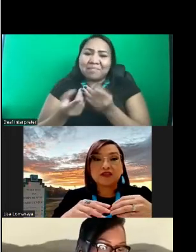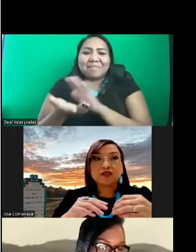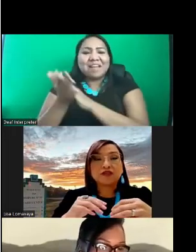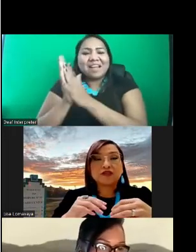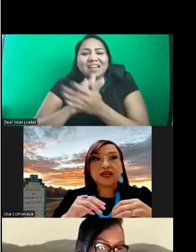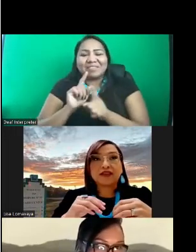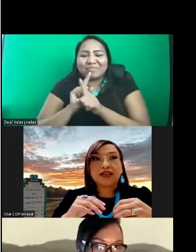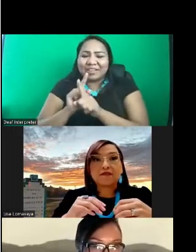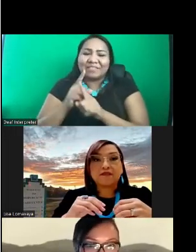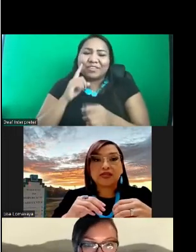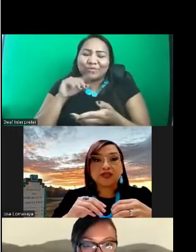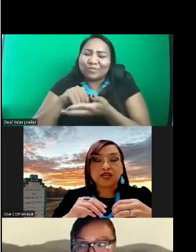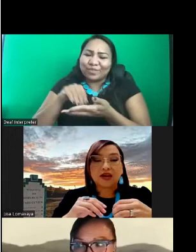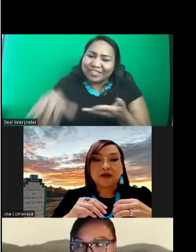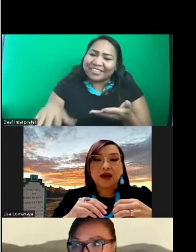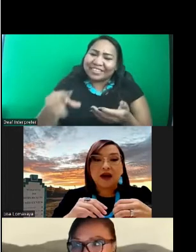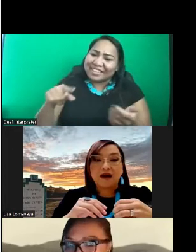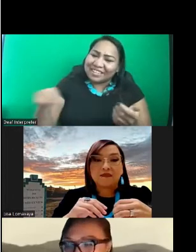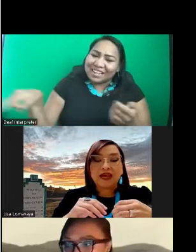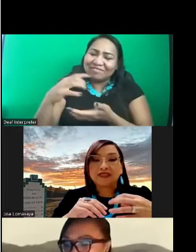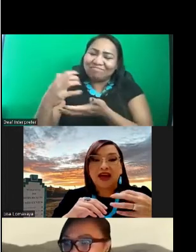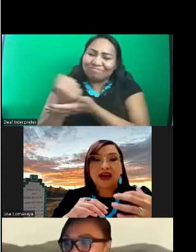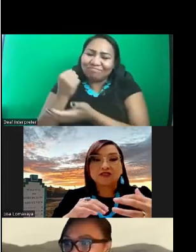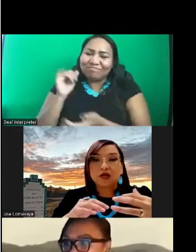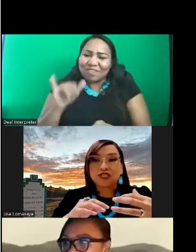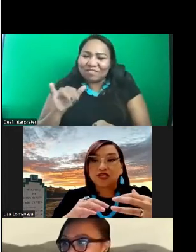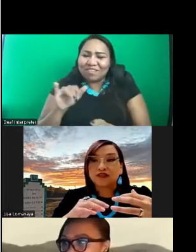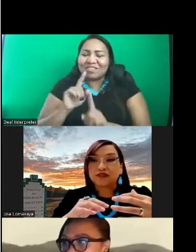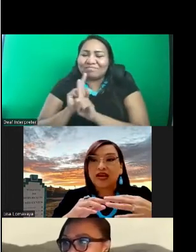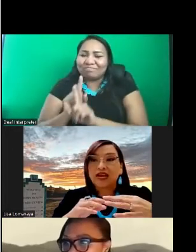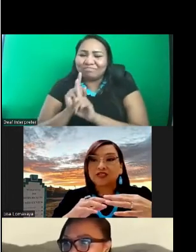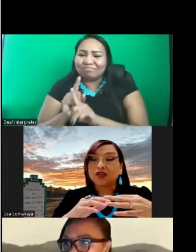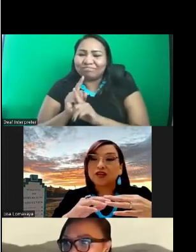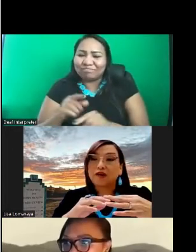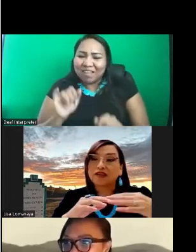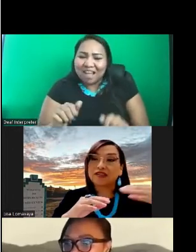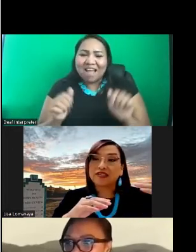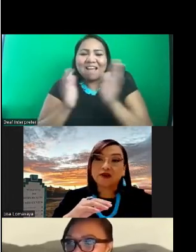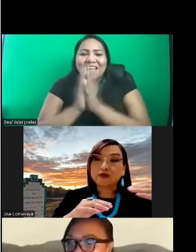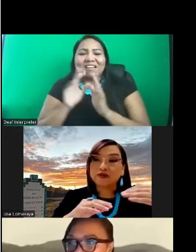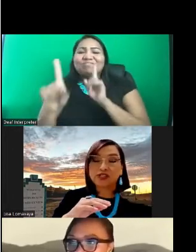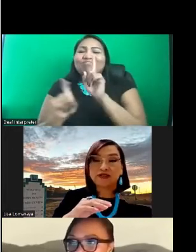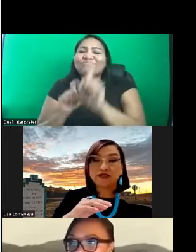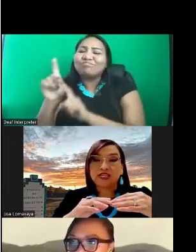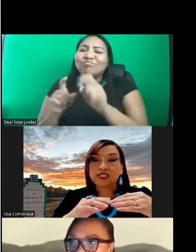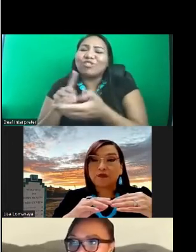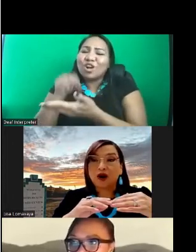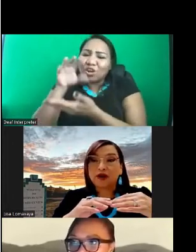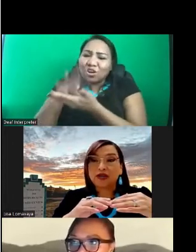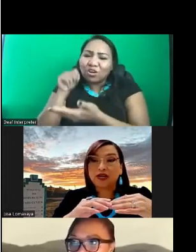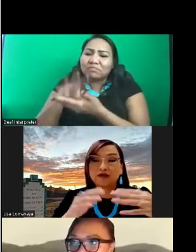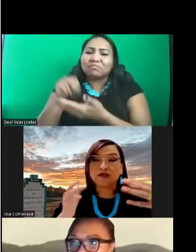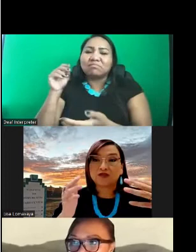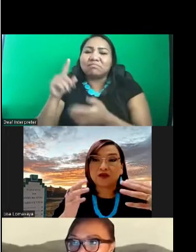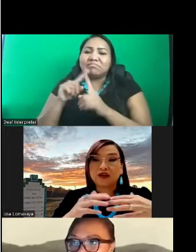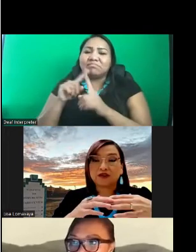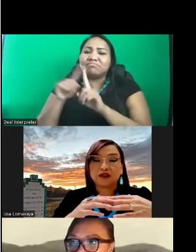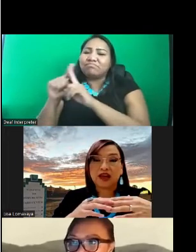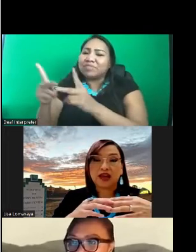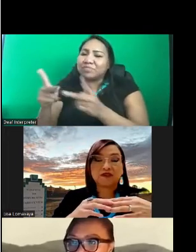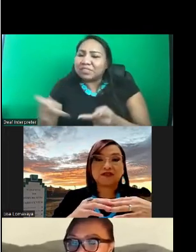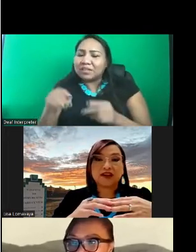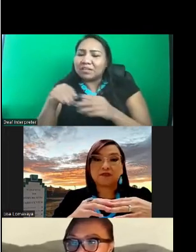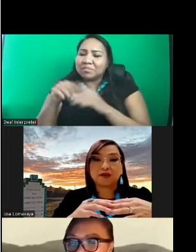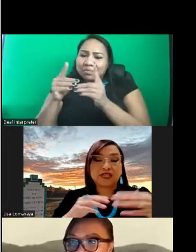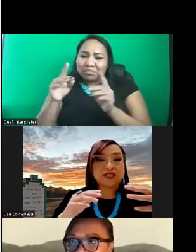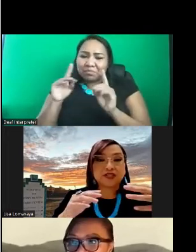and the students get that mentorship. They get to ask questions. They get to learn about the different positions in a department, because as we know,